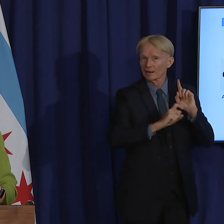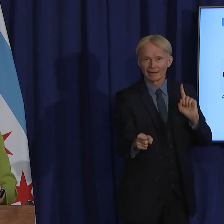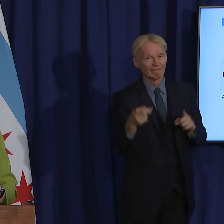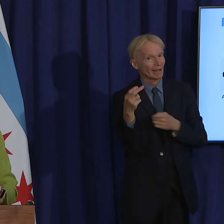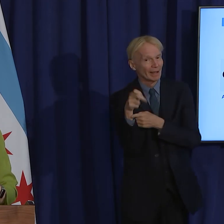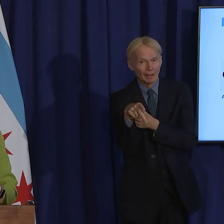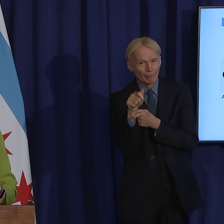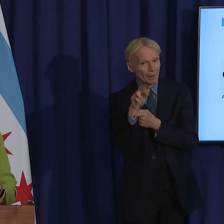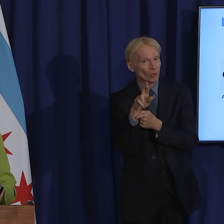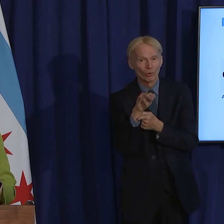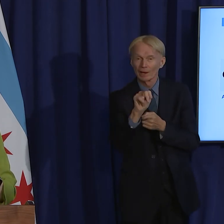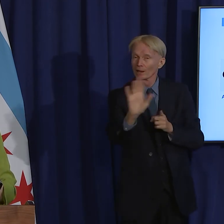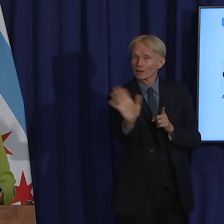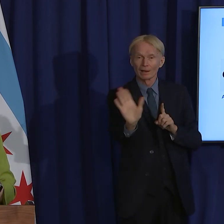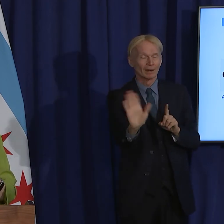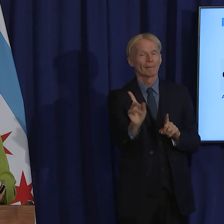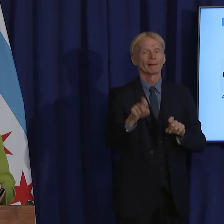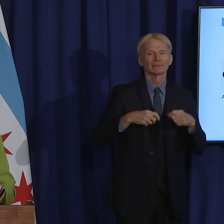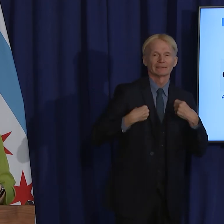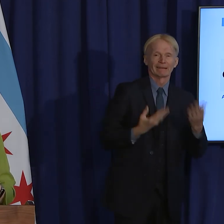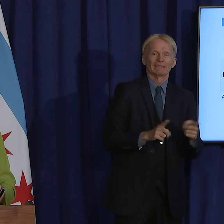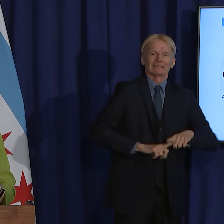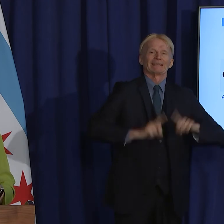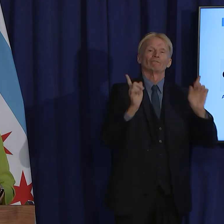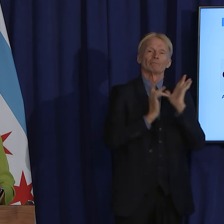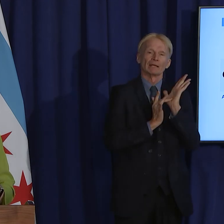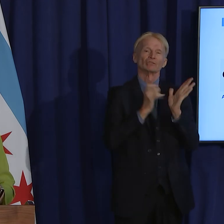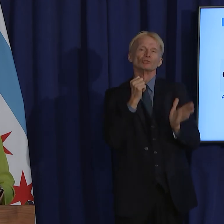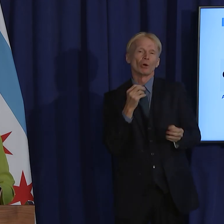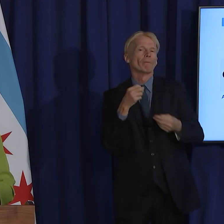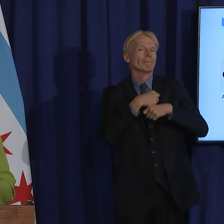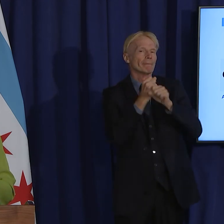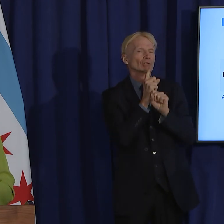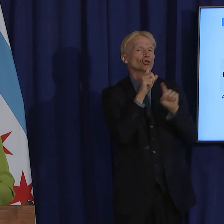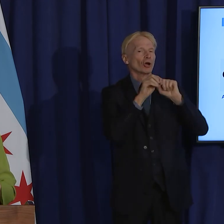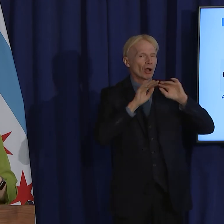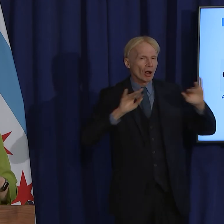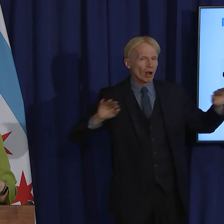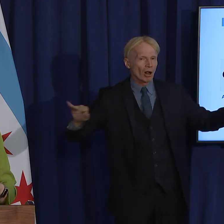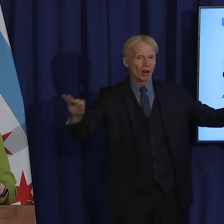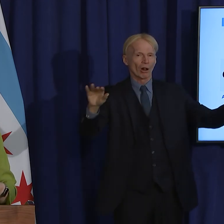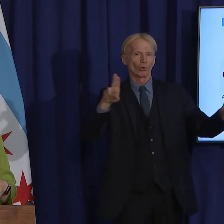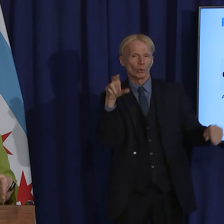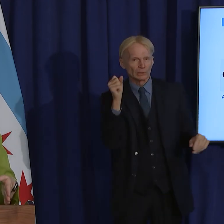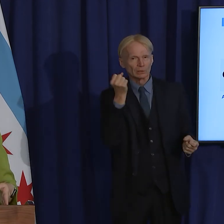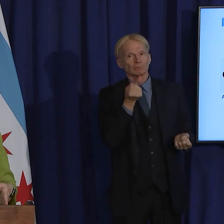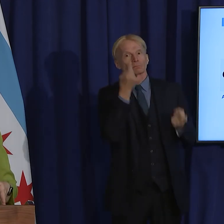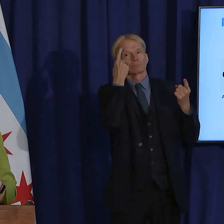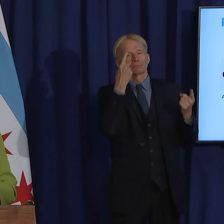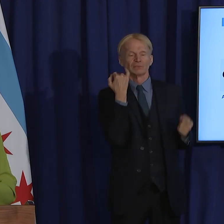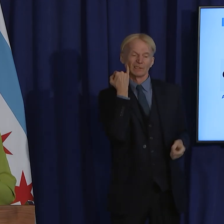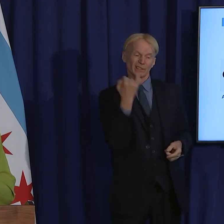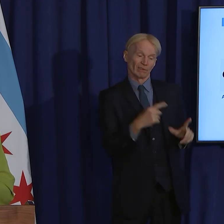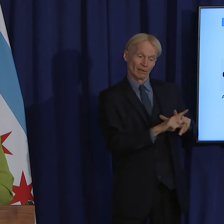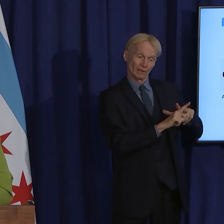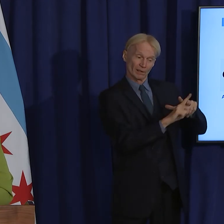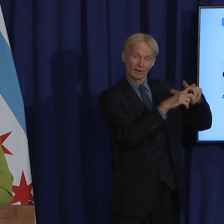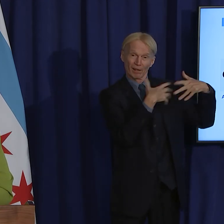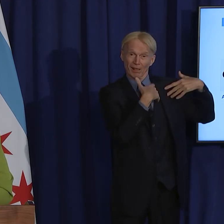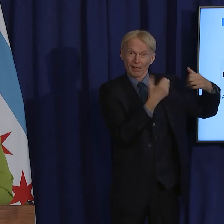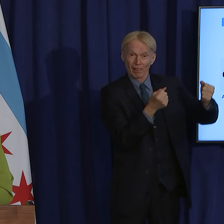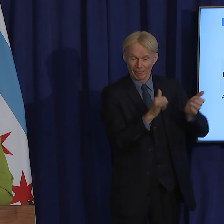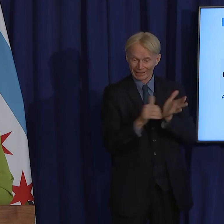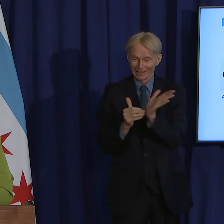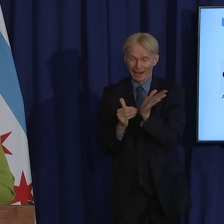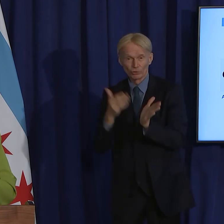need to give a different treatment. And so part of this announcement was also just making sure that if there are other events, that